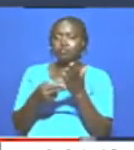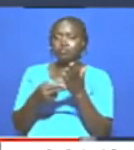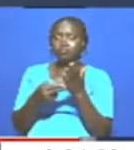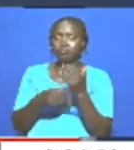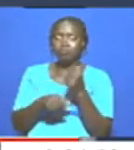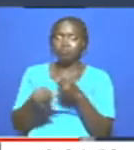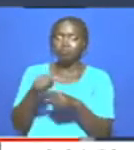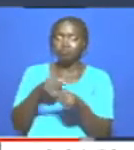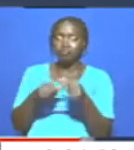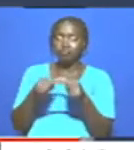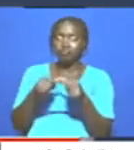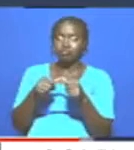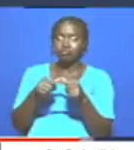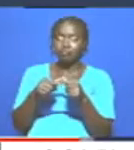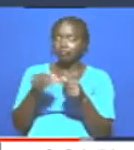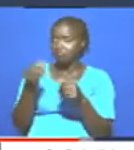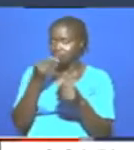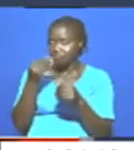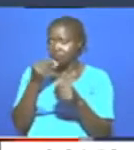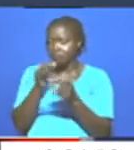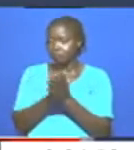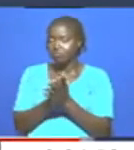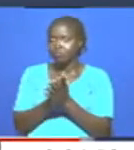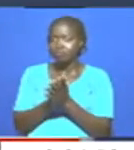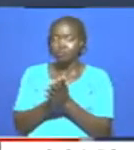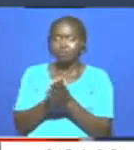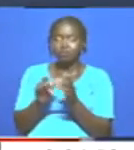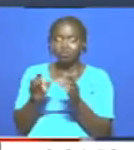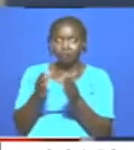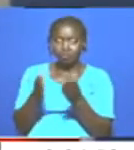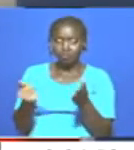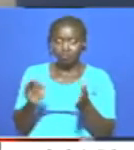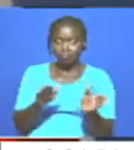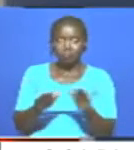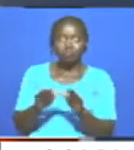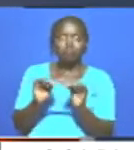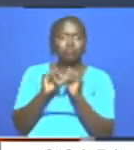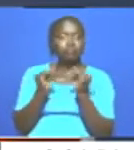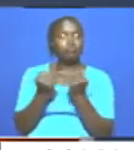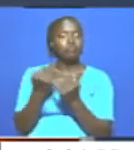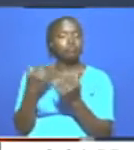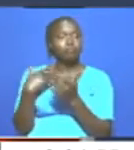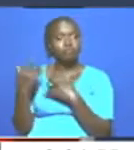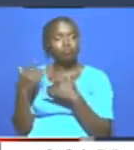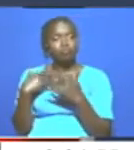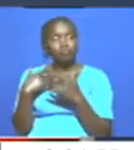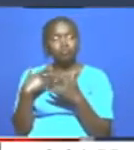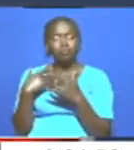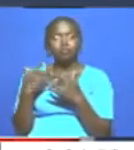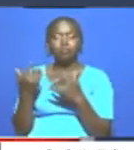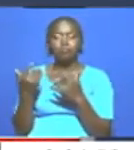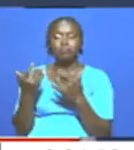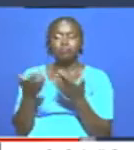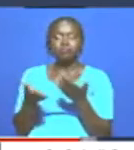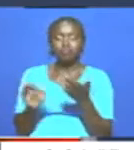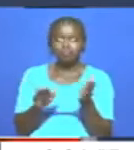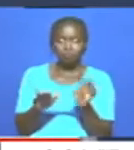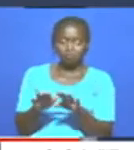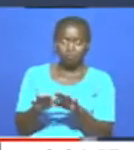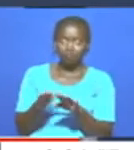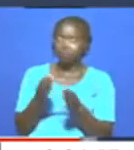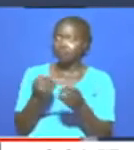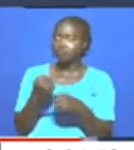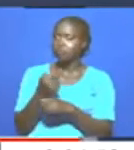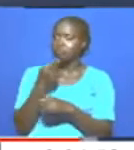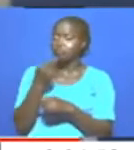food. And as a packaging institute, we are very concerned about packaging to make sure that the